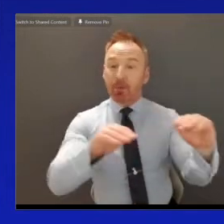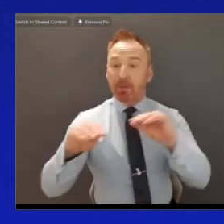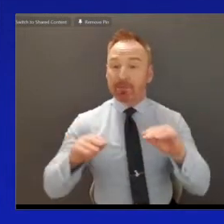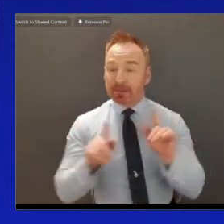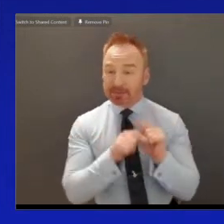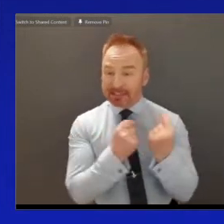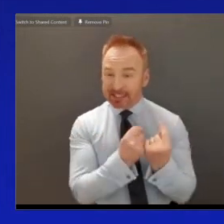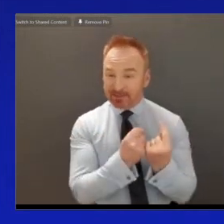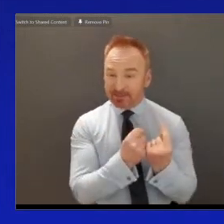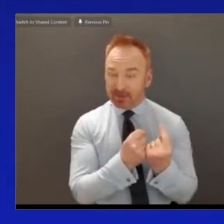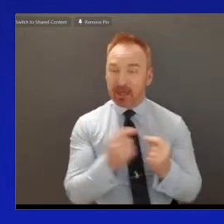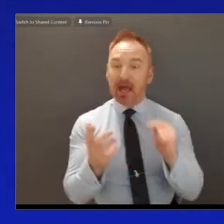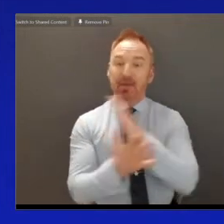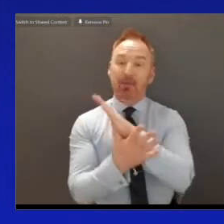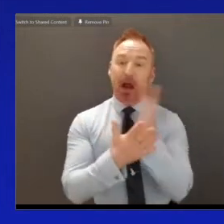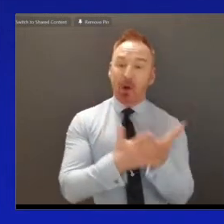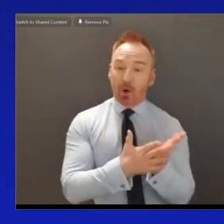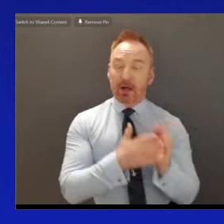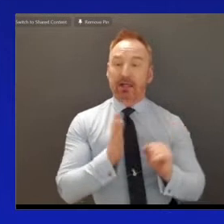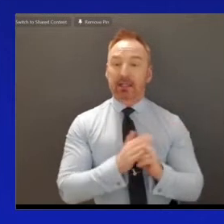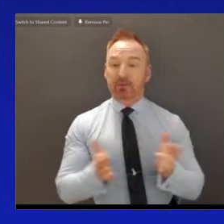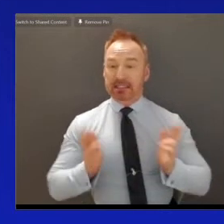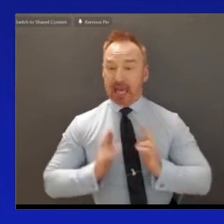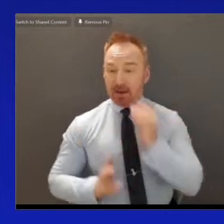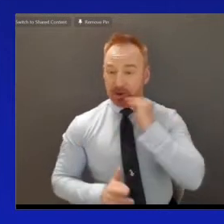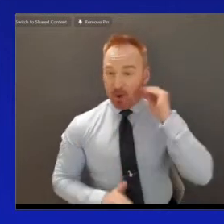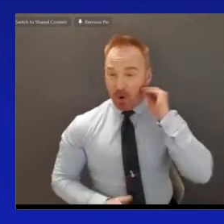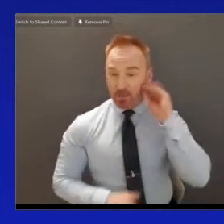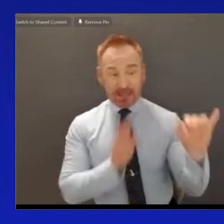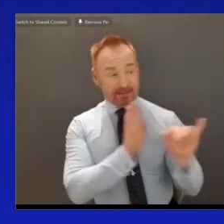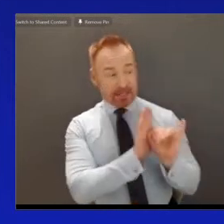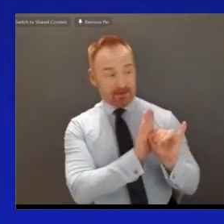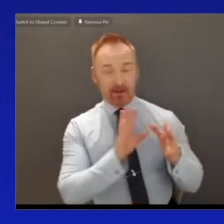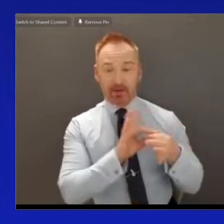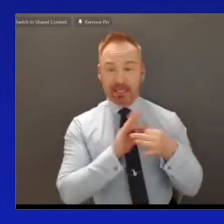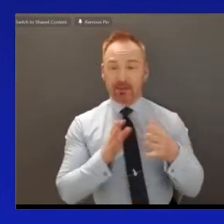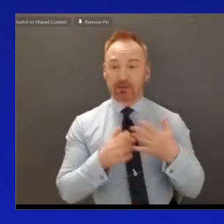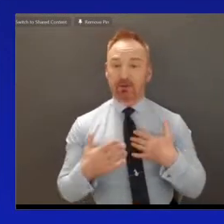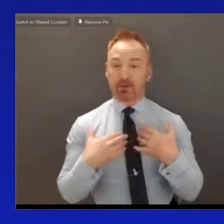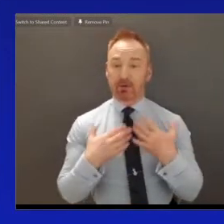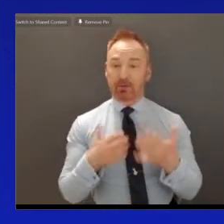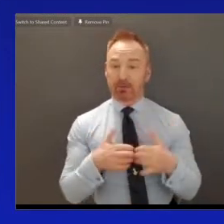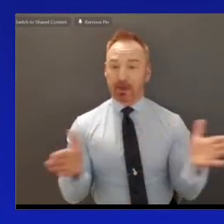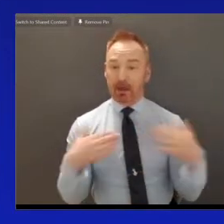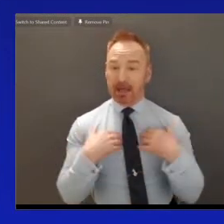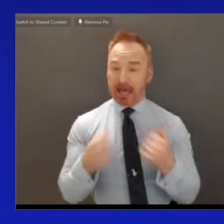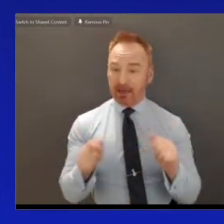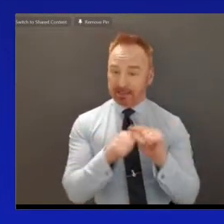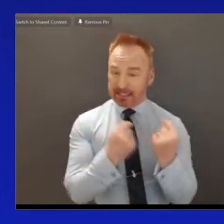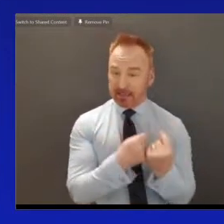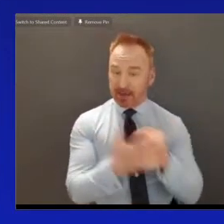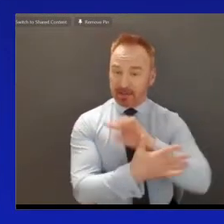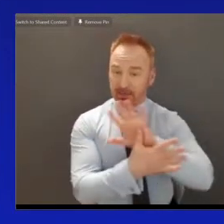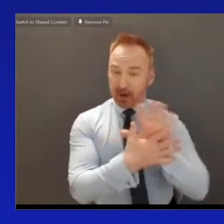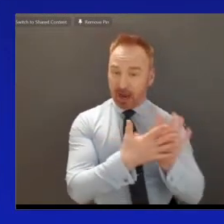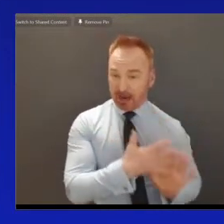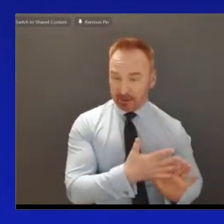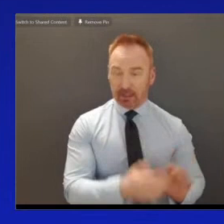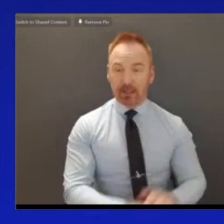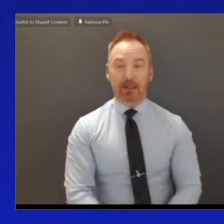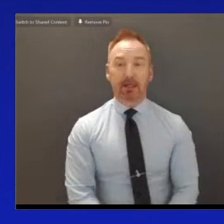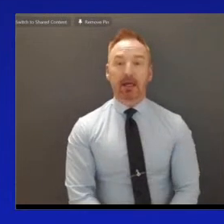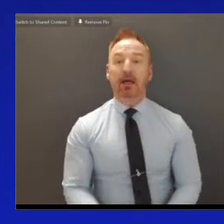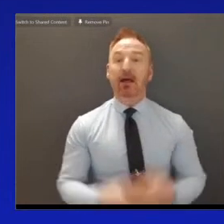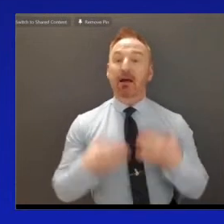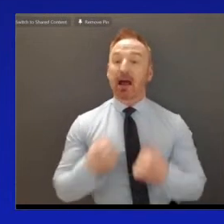in priority retirement homes as identified by the public health team by the criteria that they are using, congregate care settings,